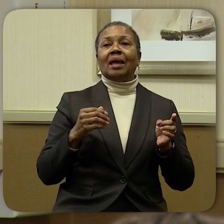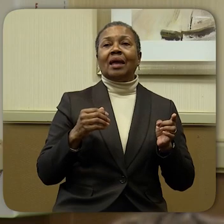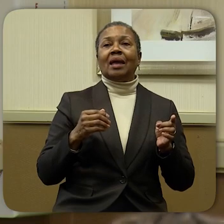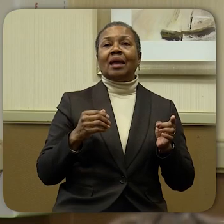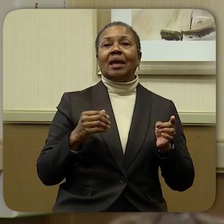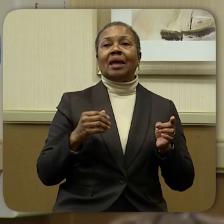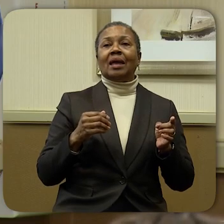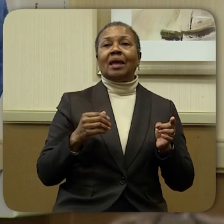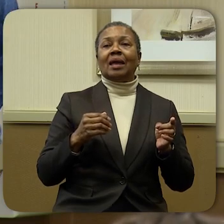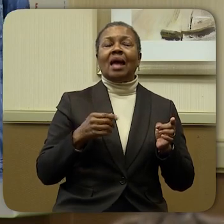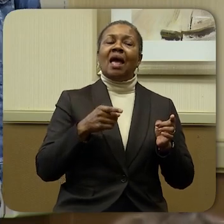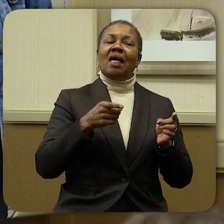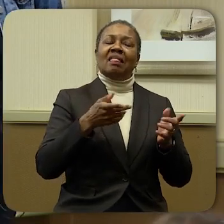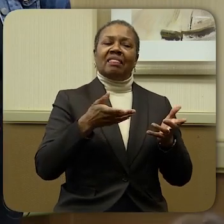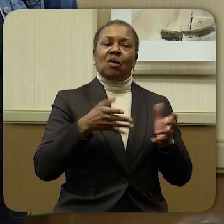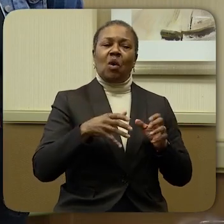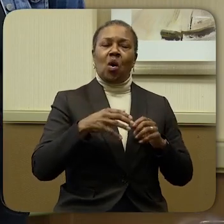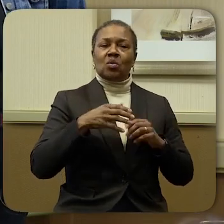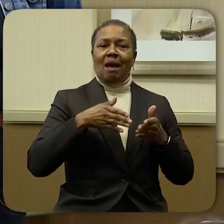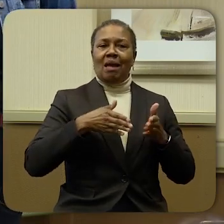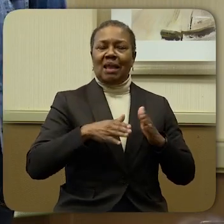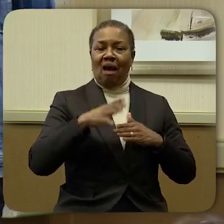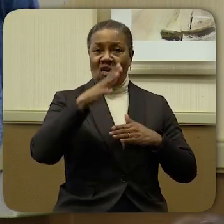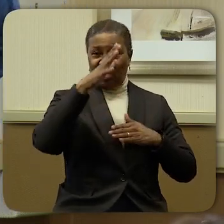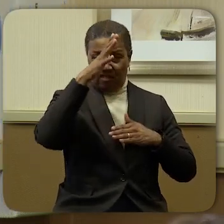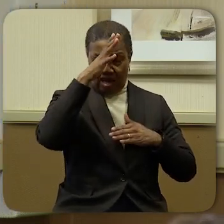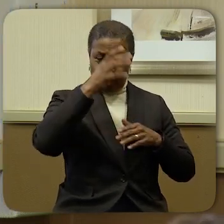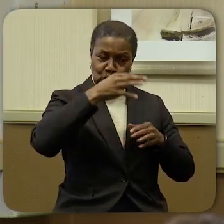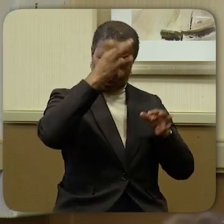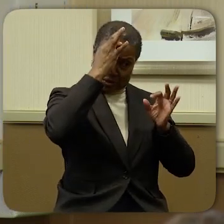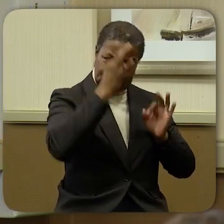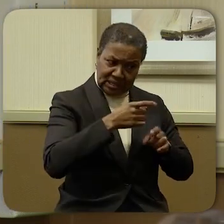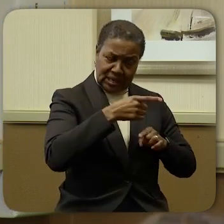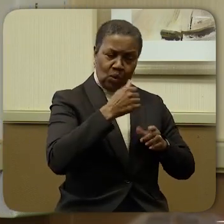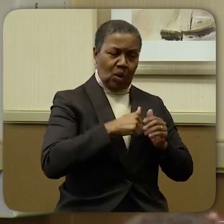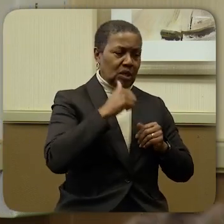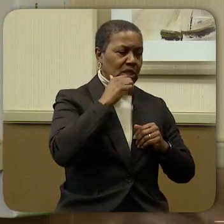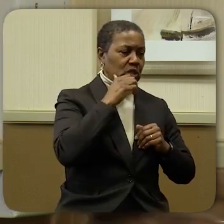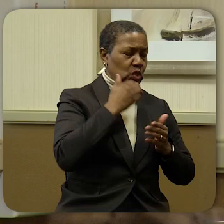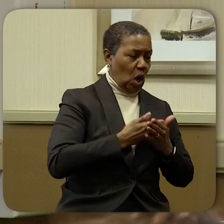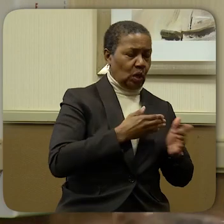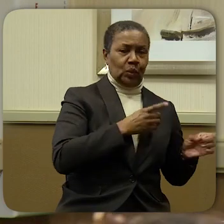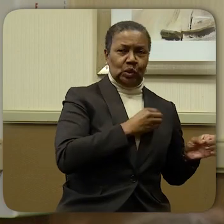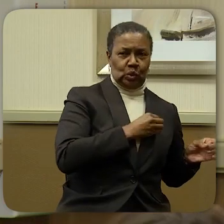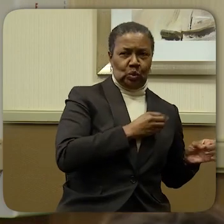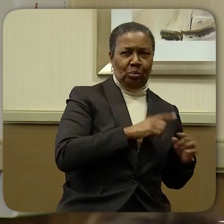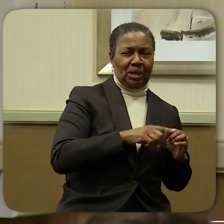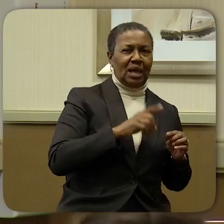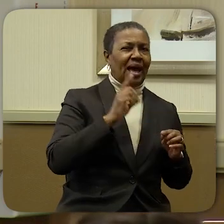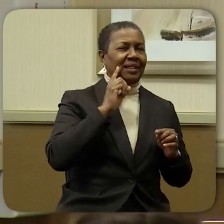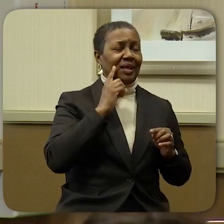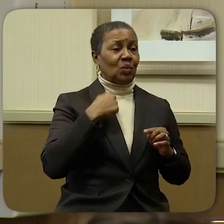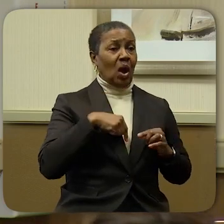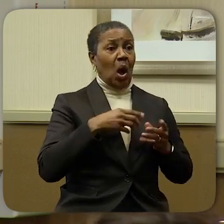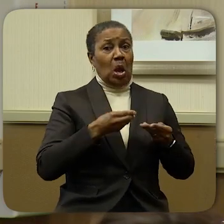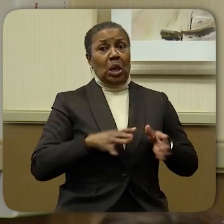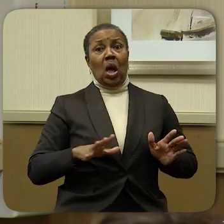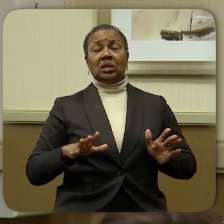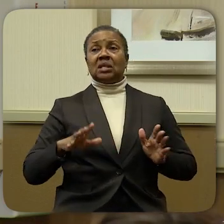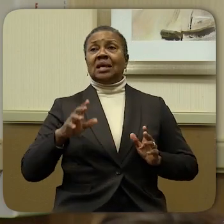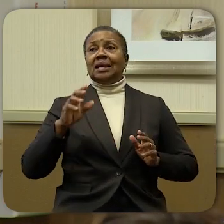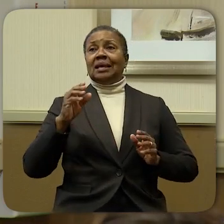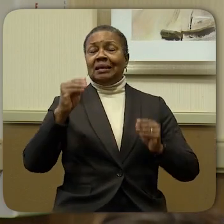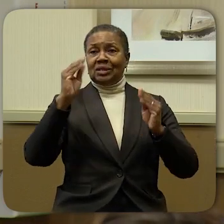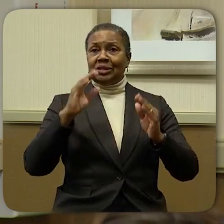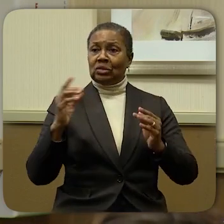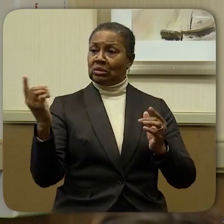father dictate what his daughter's gonna do or not be able to, but I think we're also all at a loss. I had teachers coming to me, we're trying